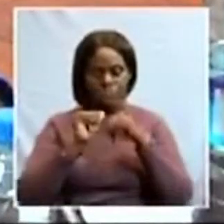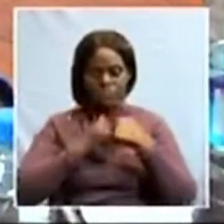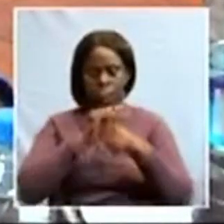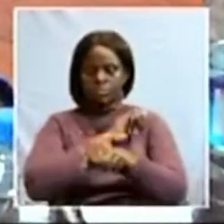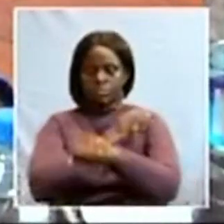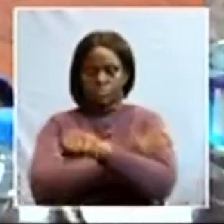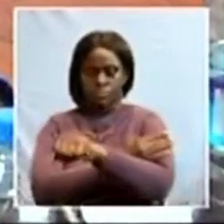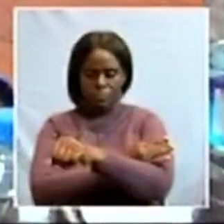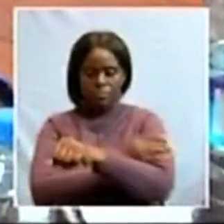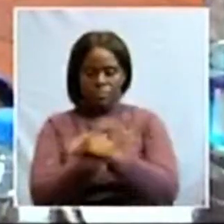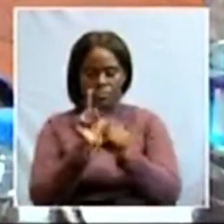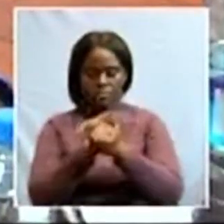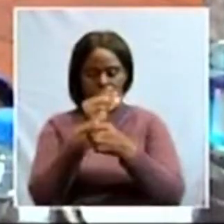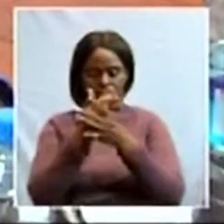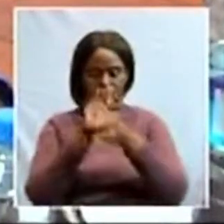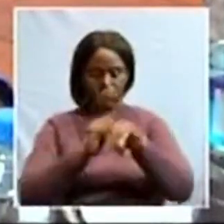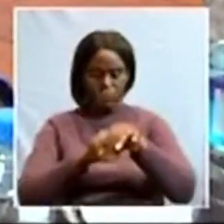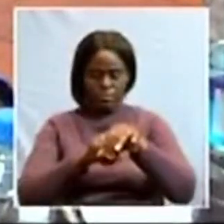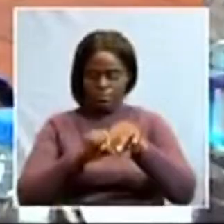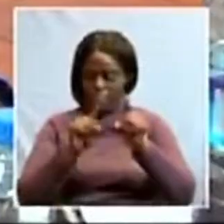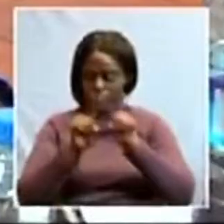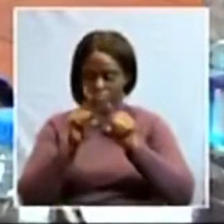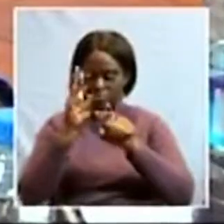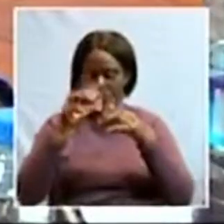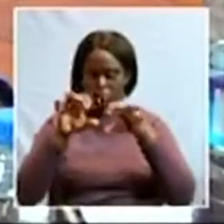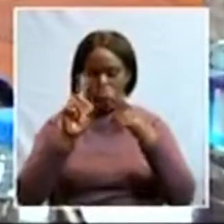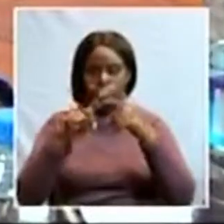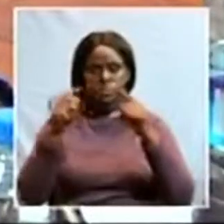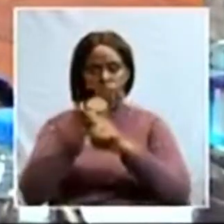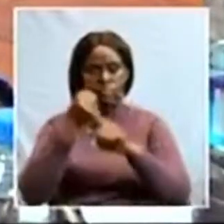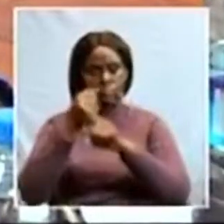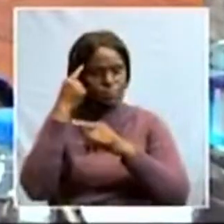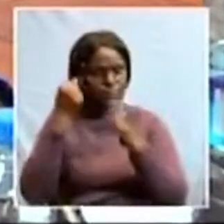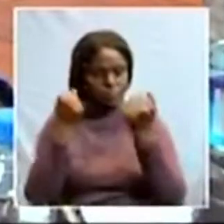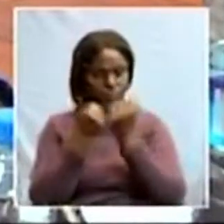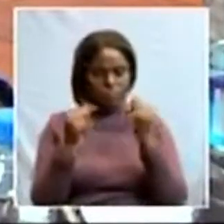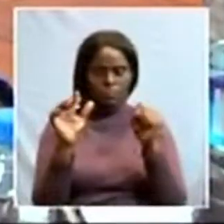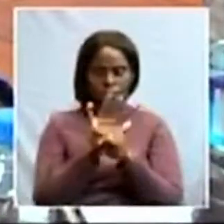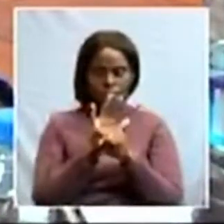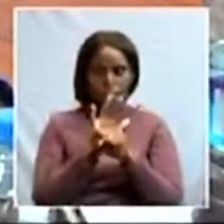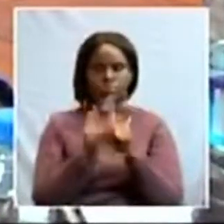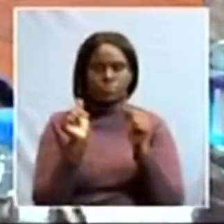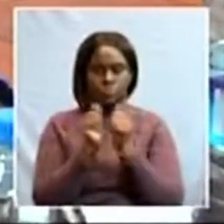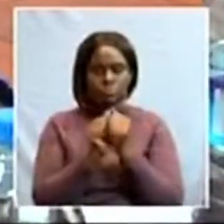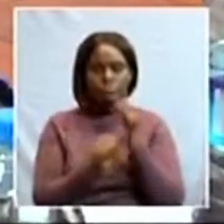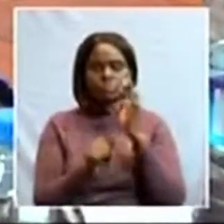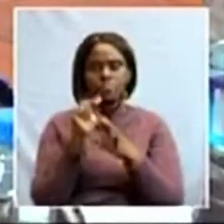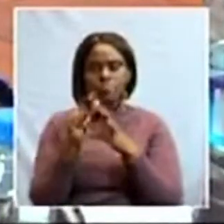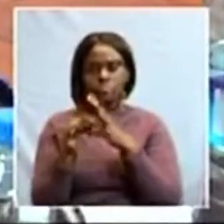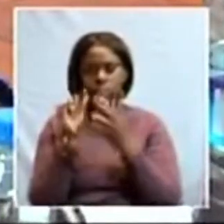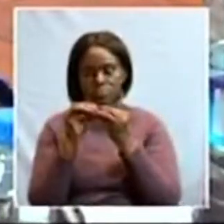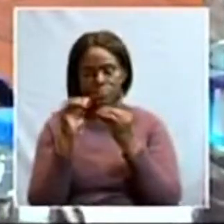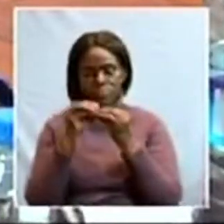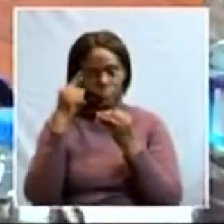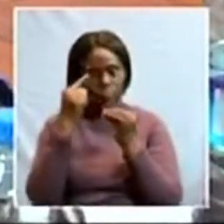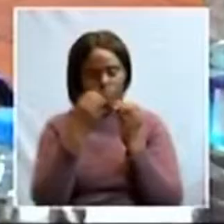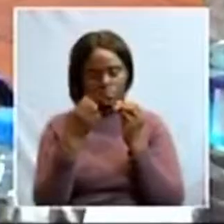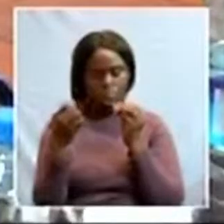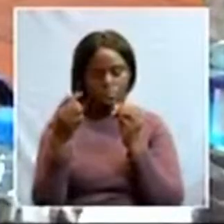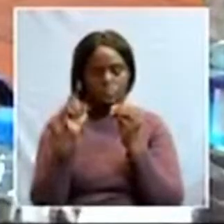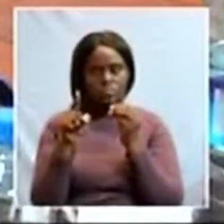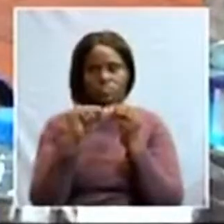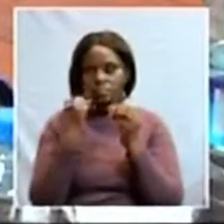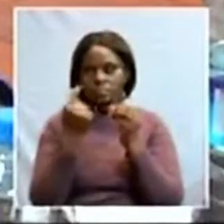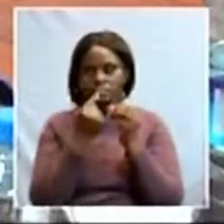capacity at all times, and will continue lobbying for support and funding for equipment beyond